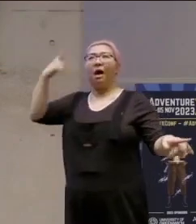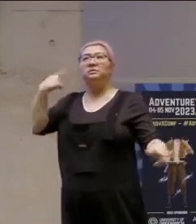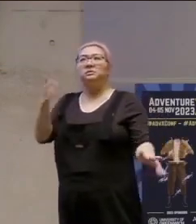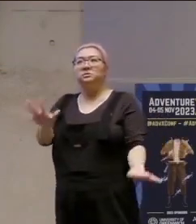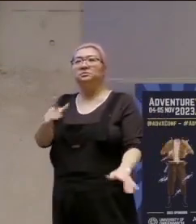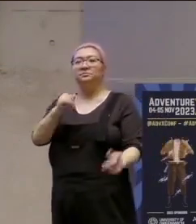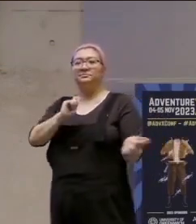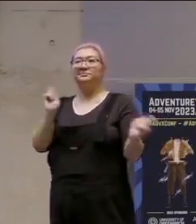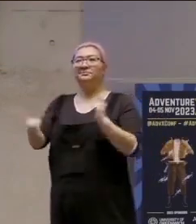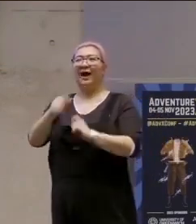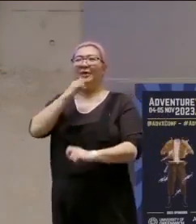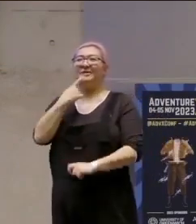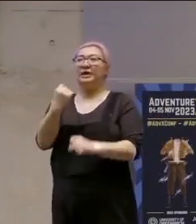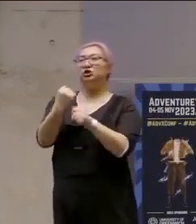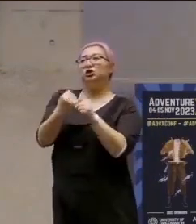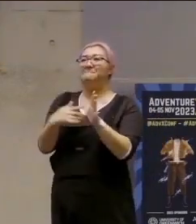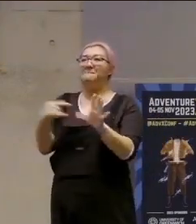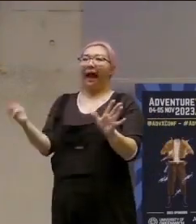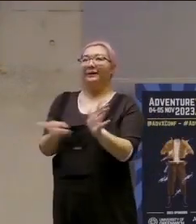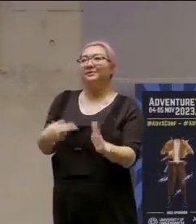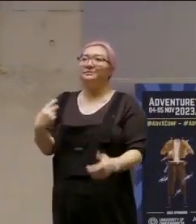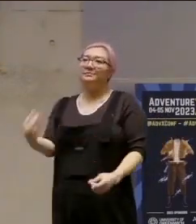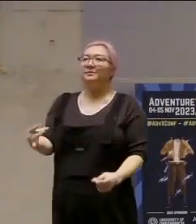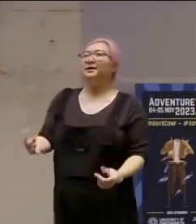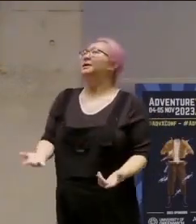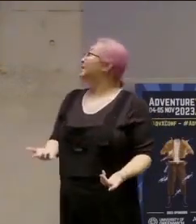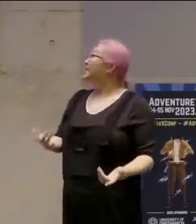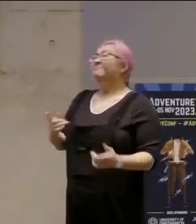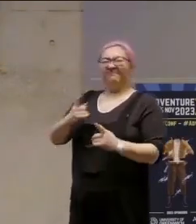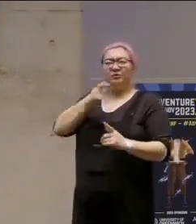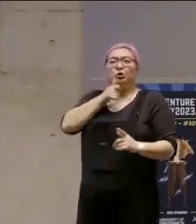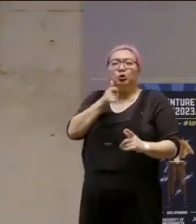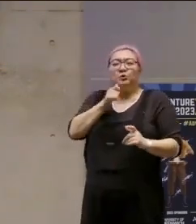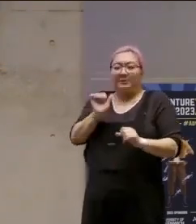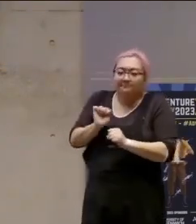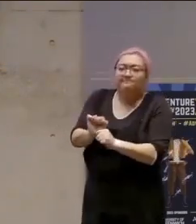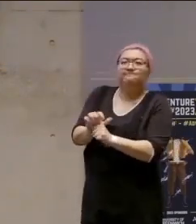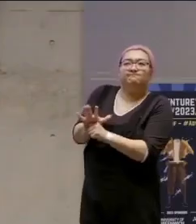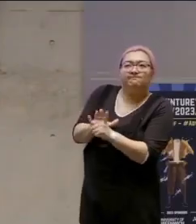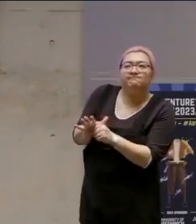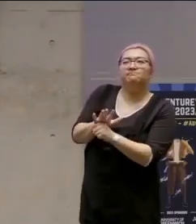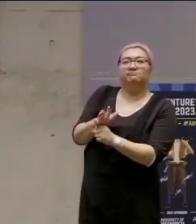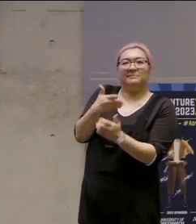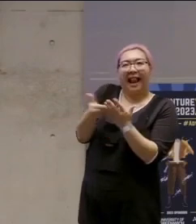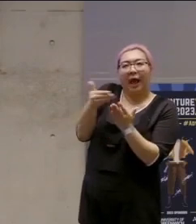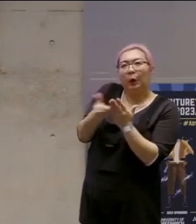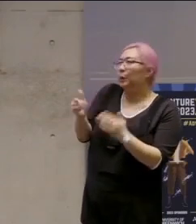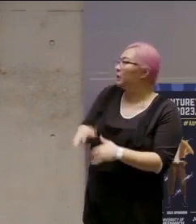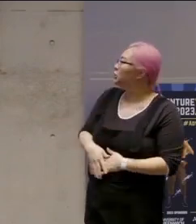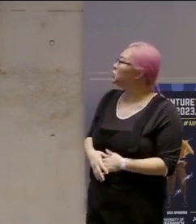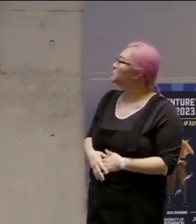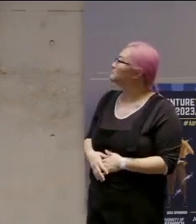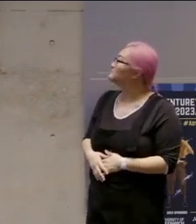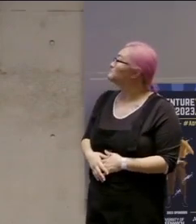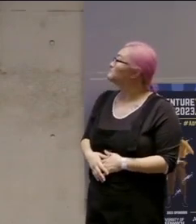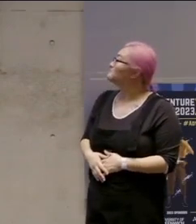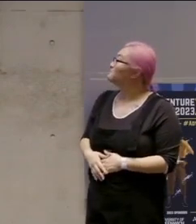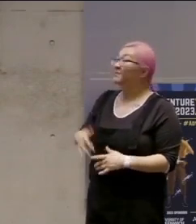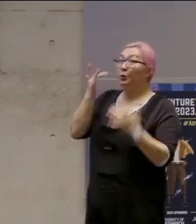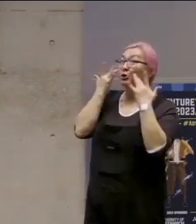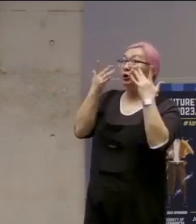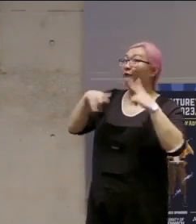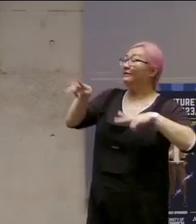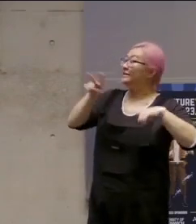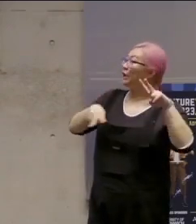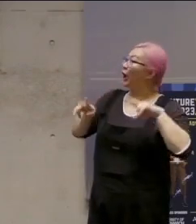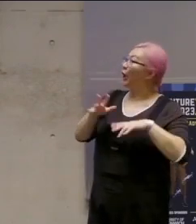so it's taking stuff like that and using it to create your experiences. I'm going to show a little bit of a clip. I'm not sure how well this is